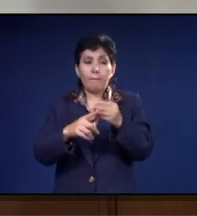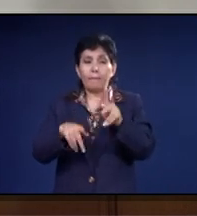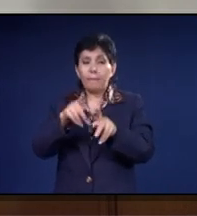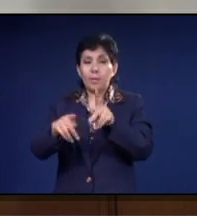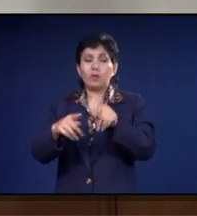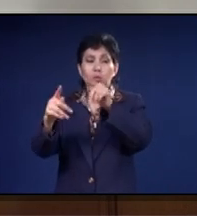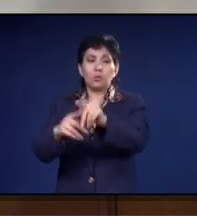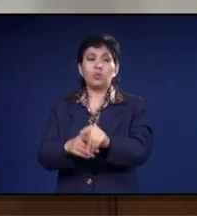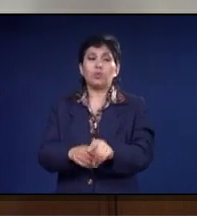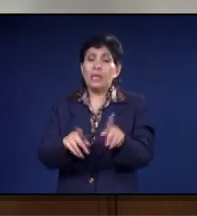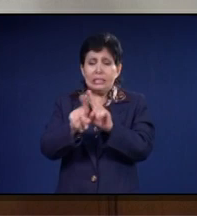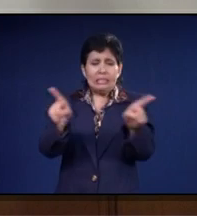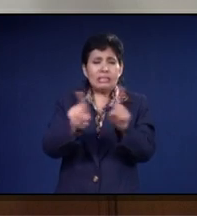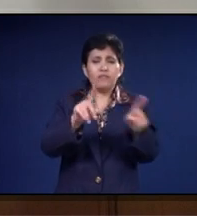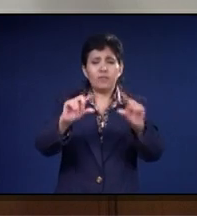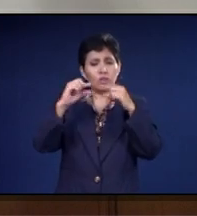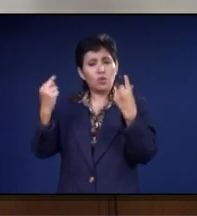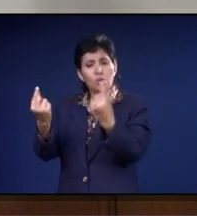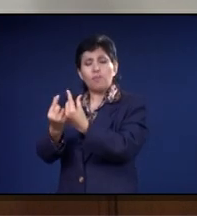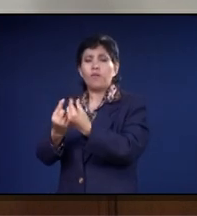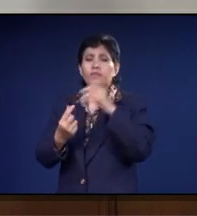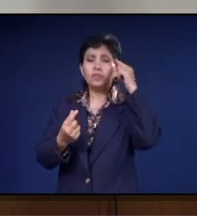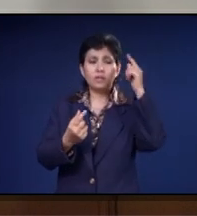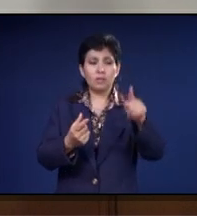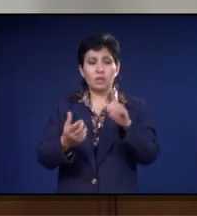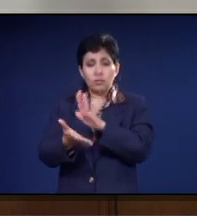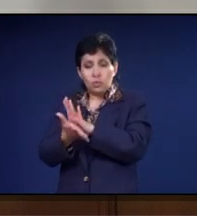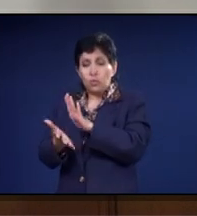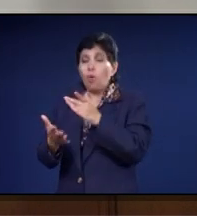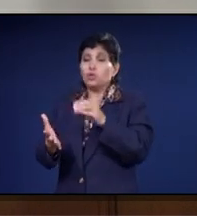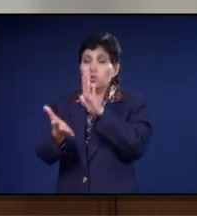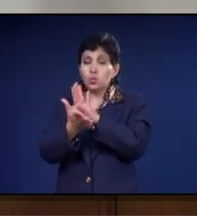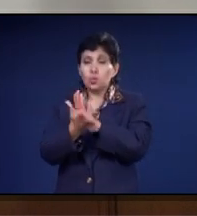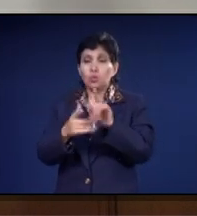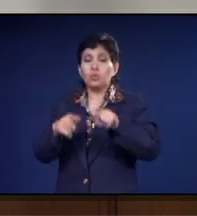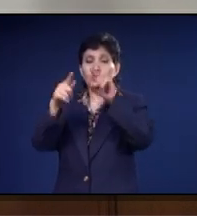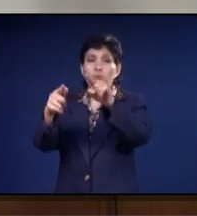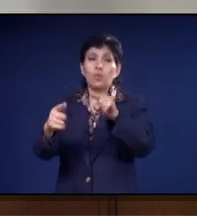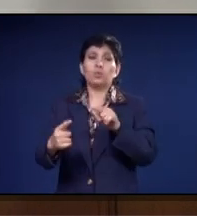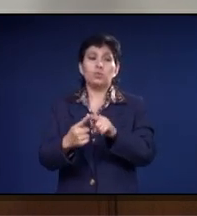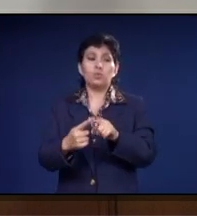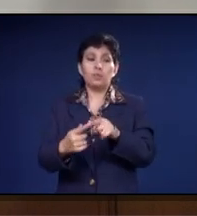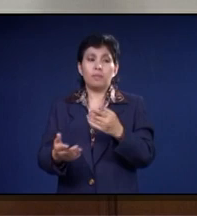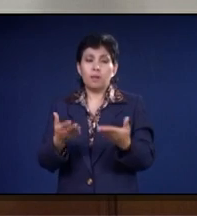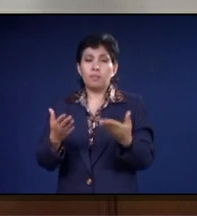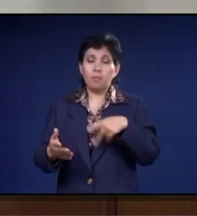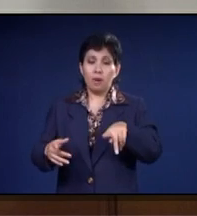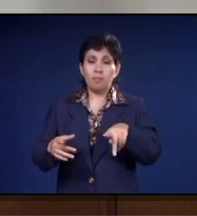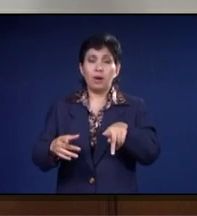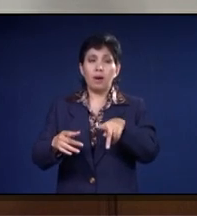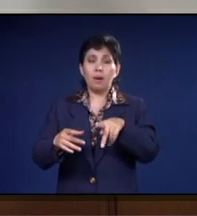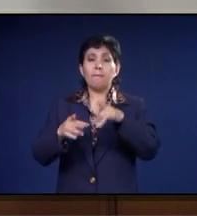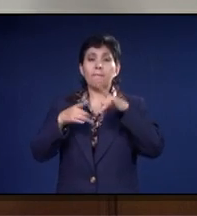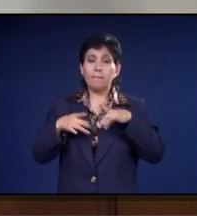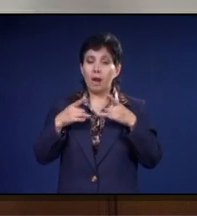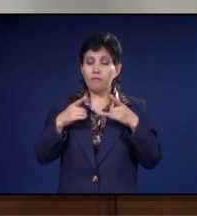going to Mid Valley. They are different, they have different group schemas. Or the school that you go to, When you think of Harvard, what do you think? When